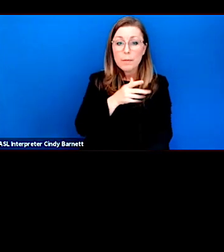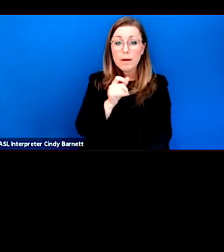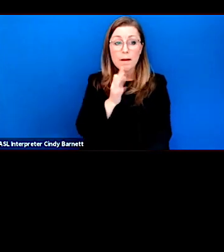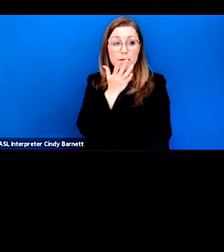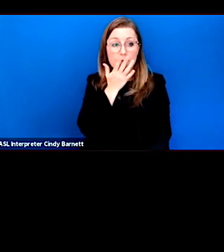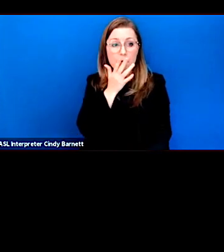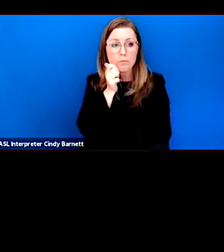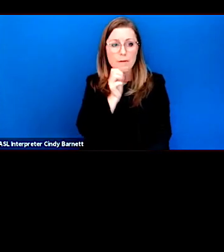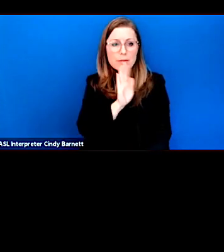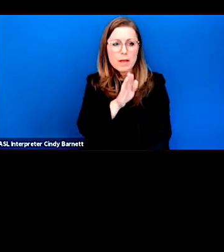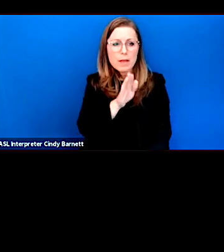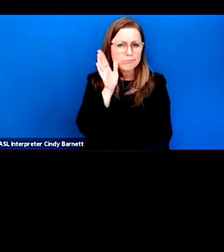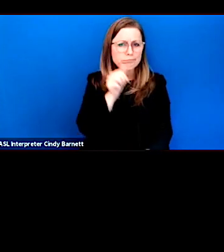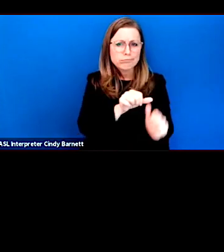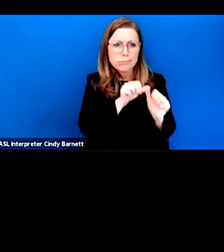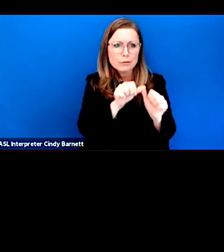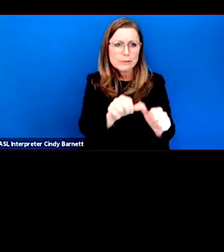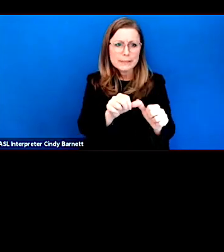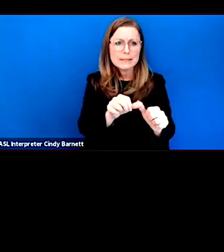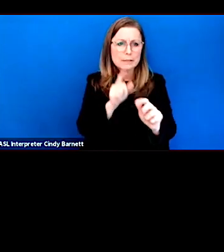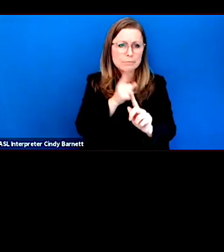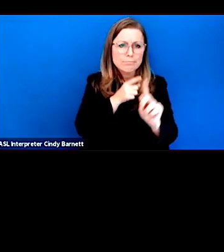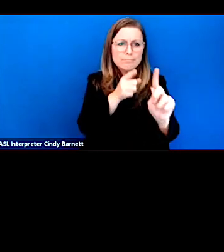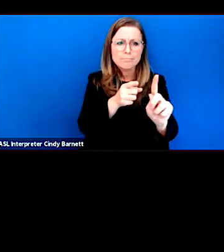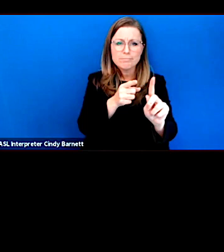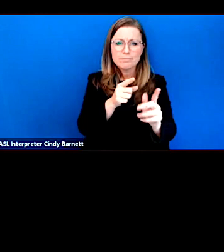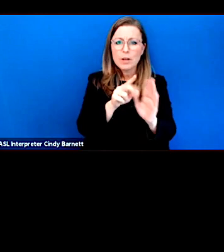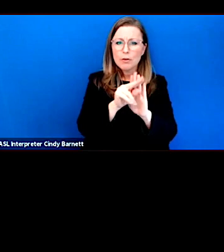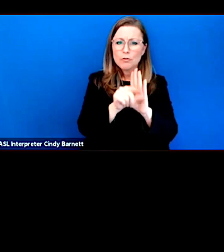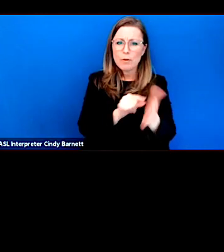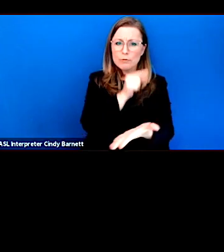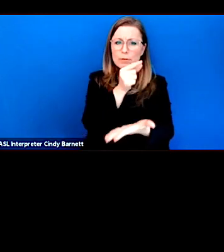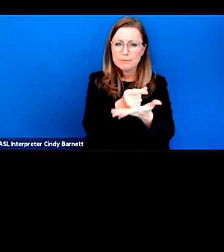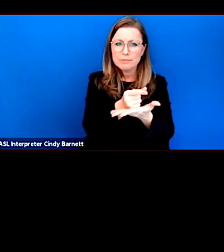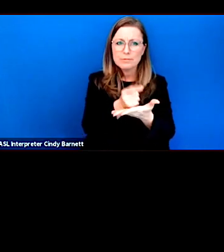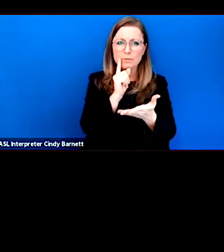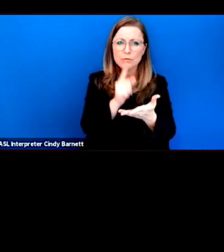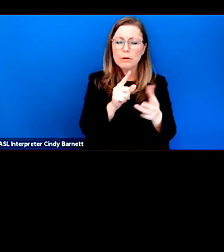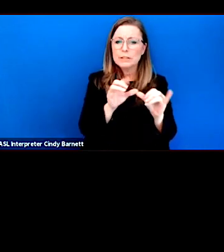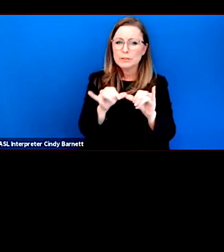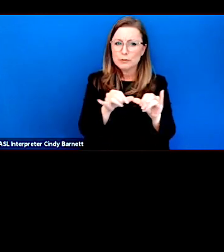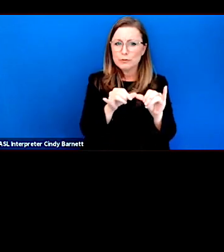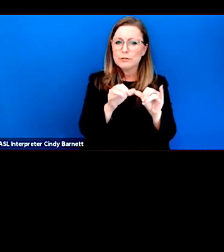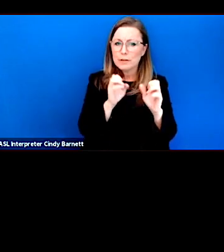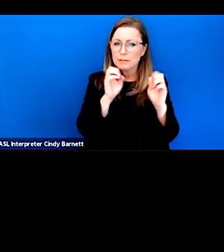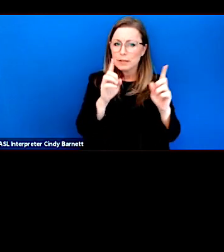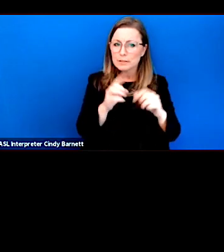Think about the honeycomb graphic we saw earlier as a guide to think about the search terms.